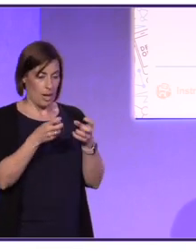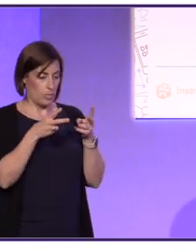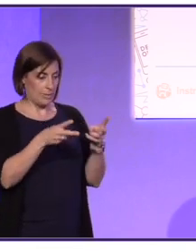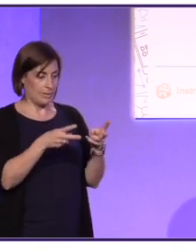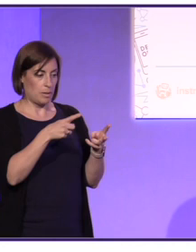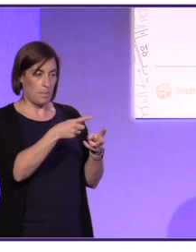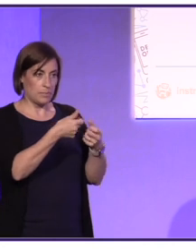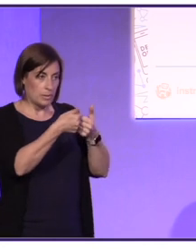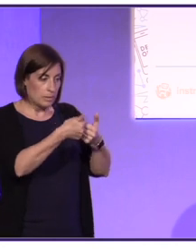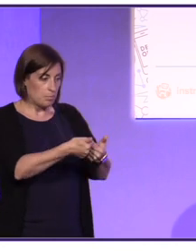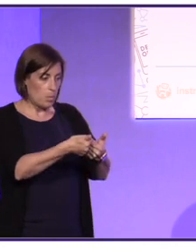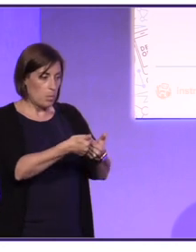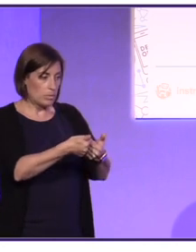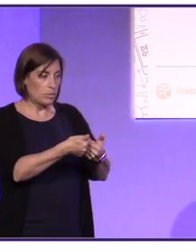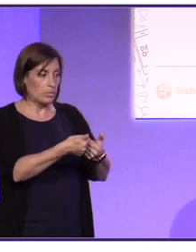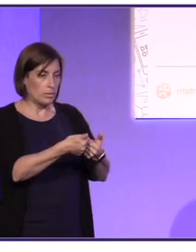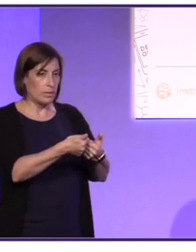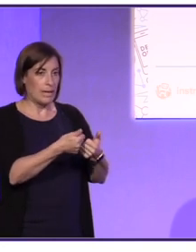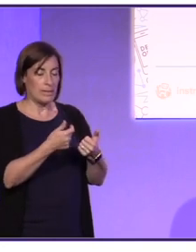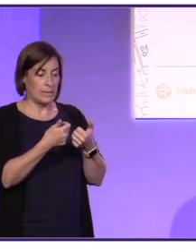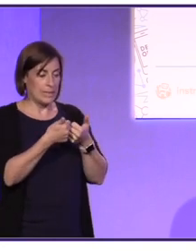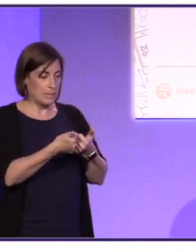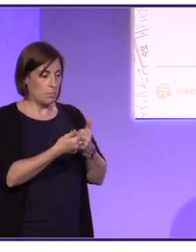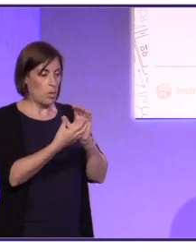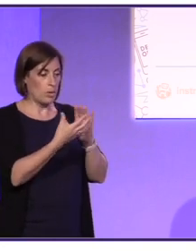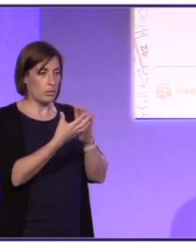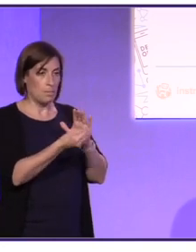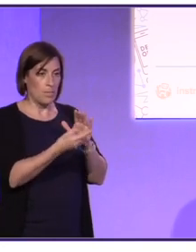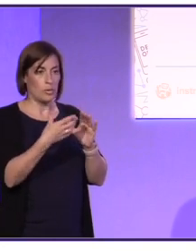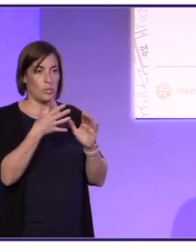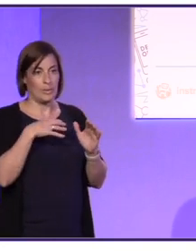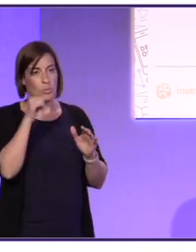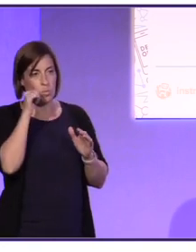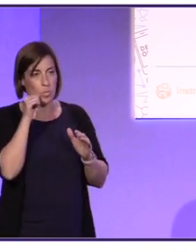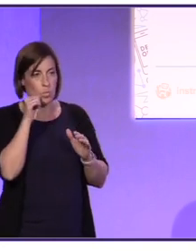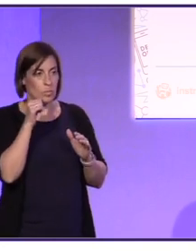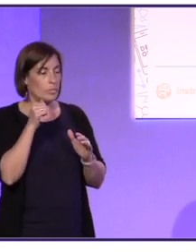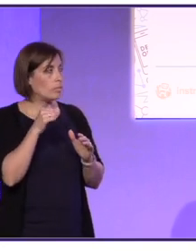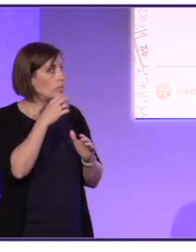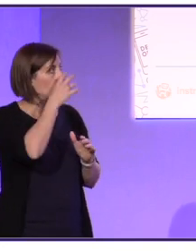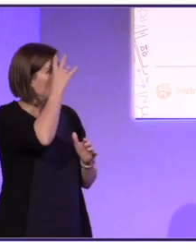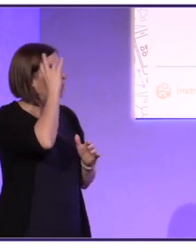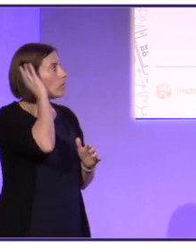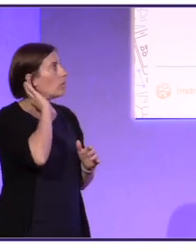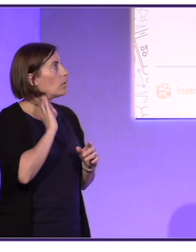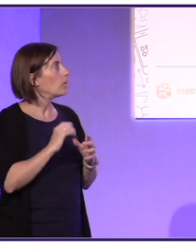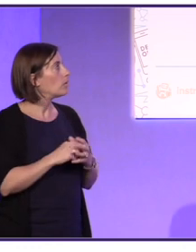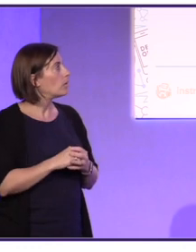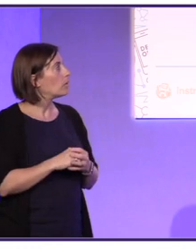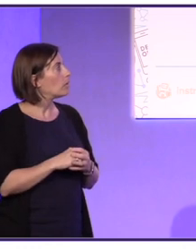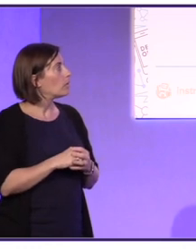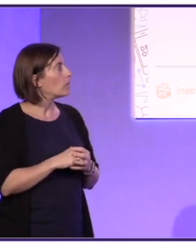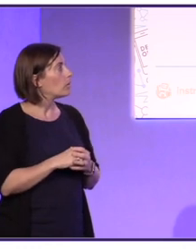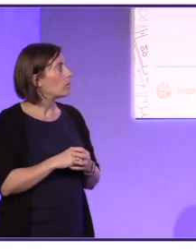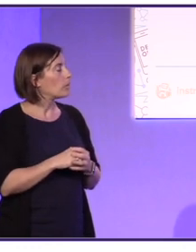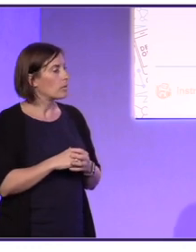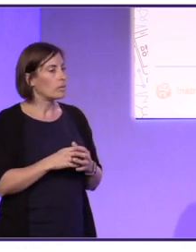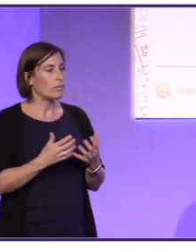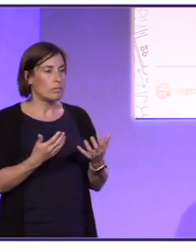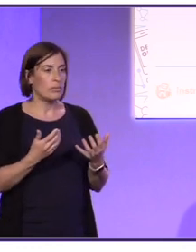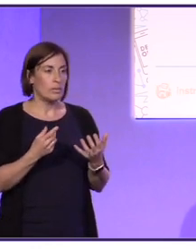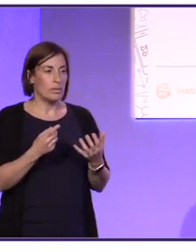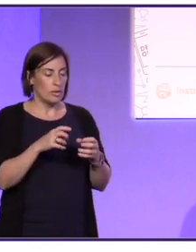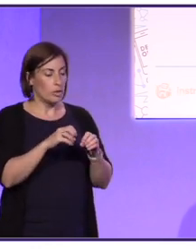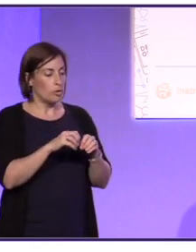we need to own that support model. Don't get caught for releases, you're still going to get caught for